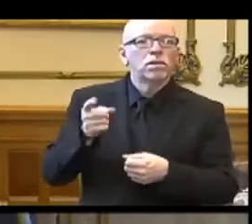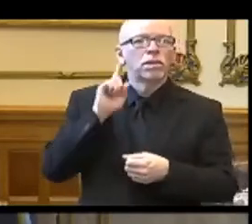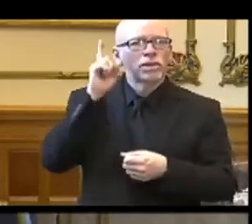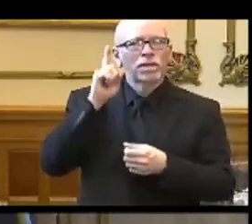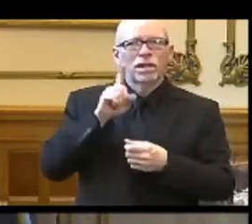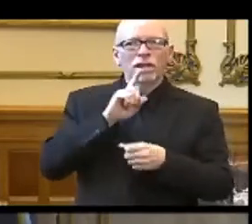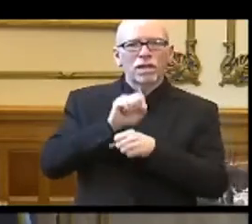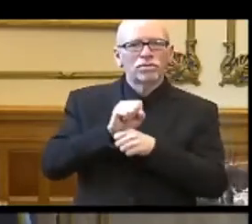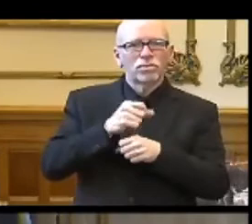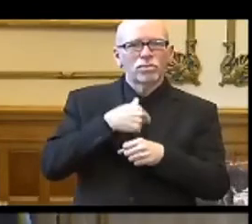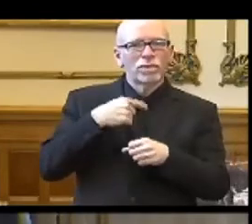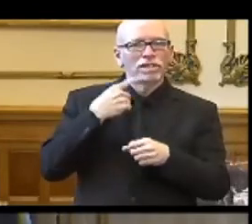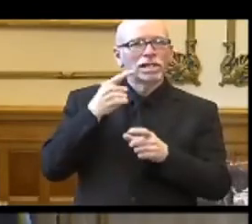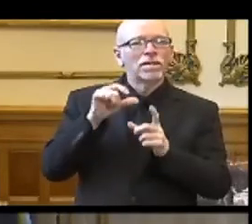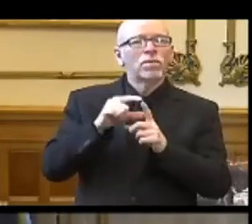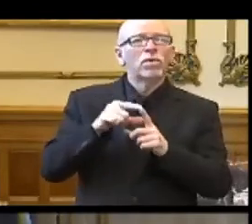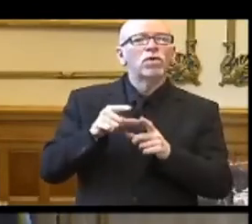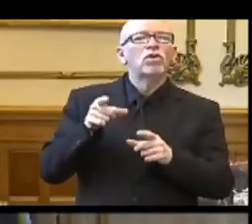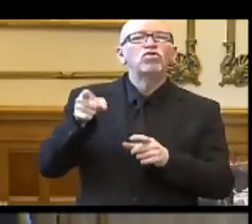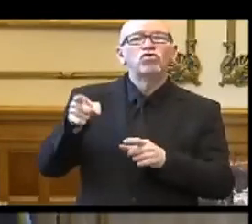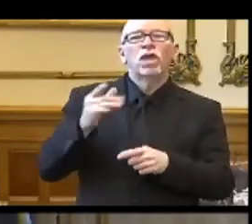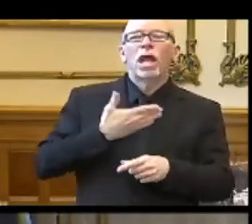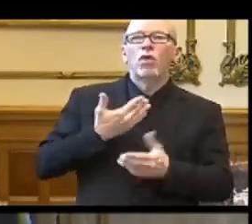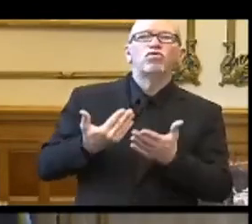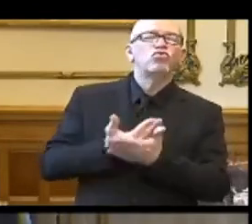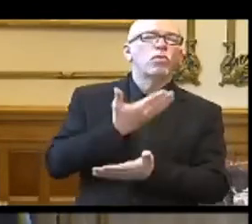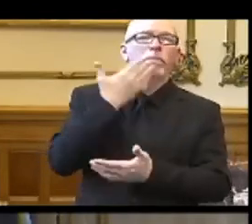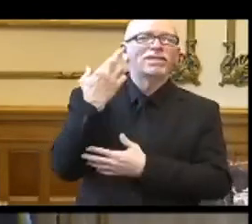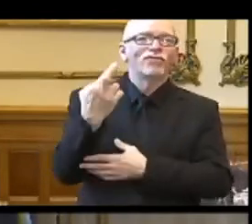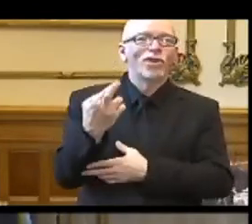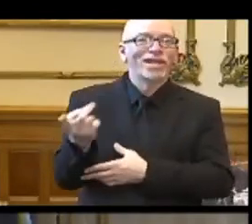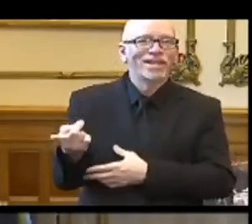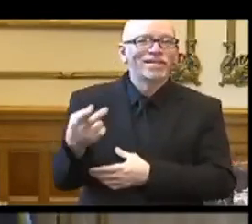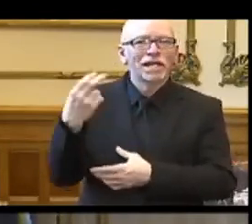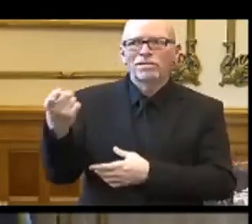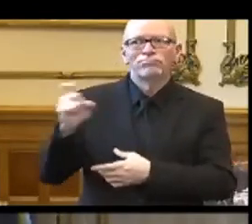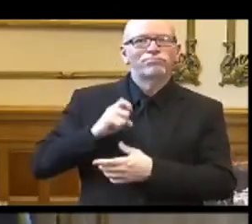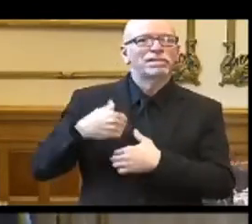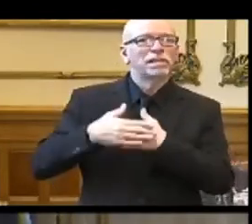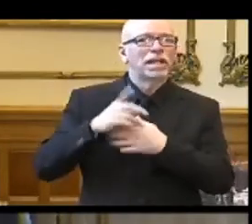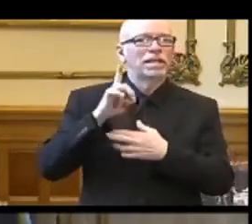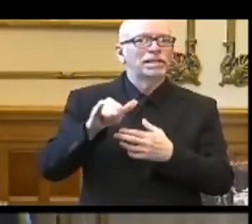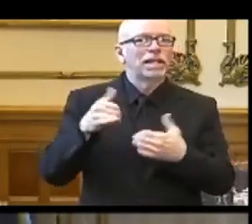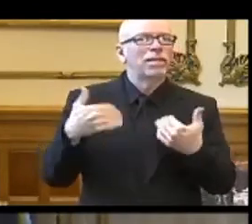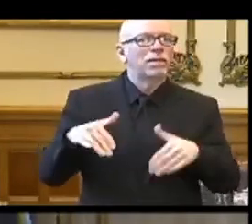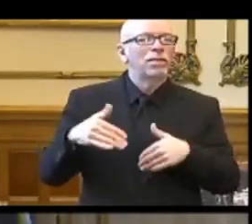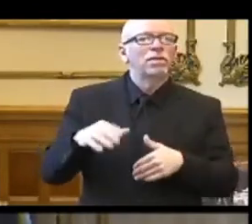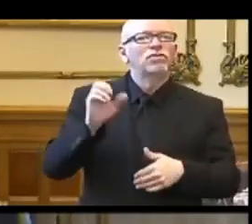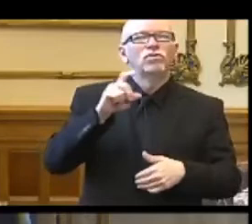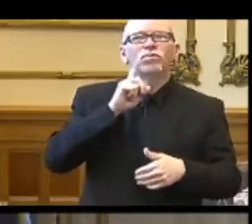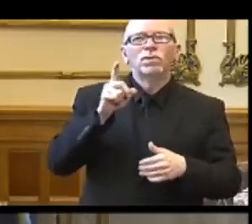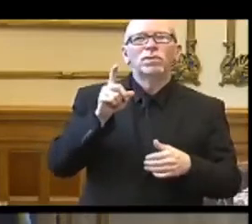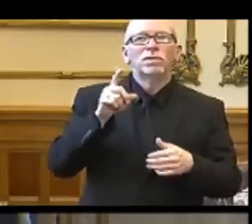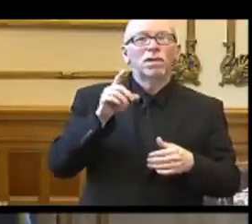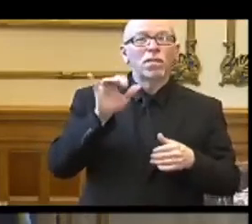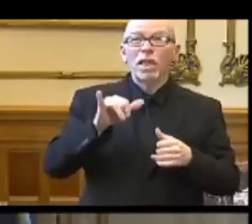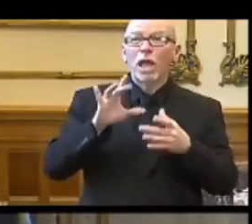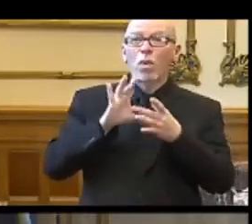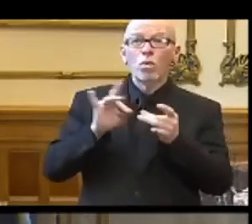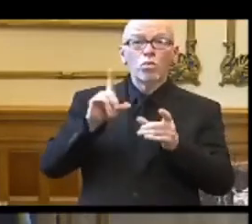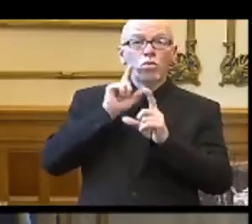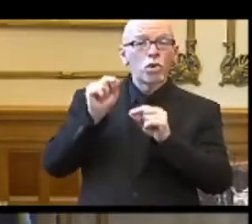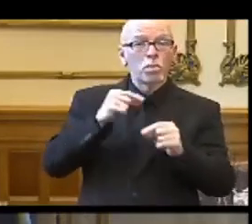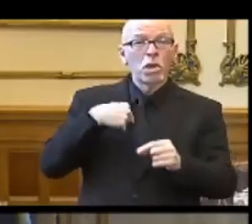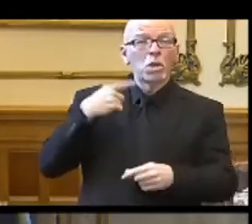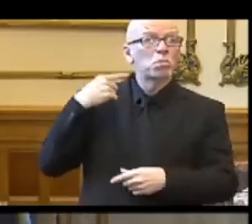terms that Lindsay and I used were, "You're our new best friend," and he delivered them the next day. So there's really no truth to that rumor, and